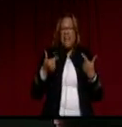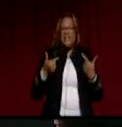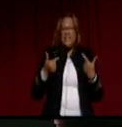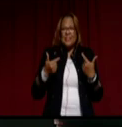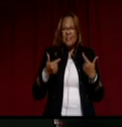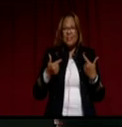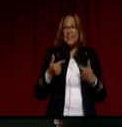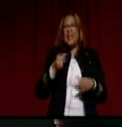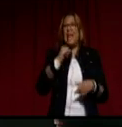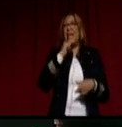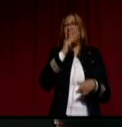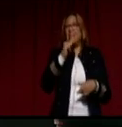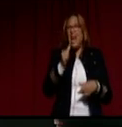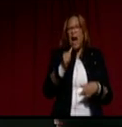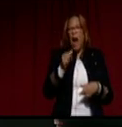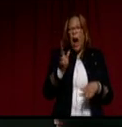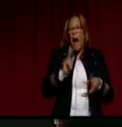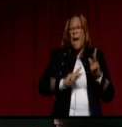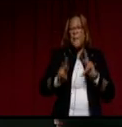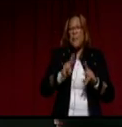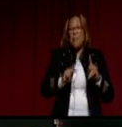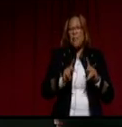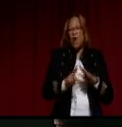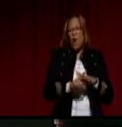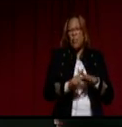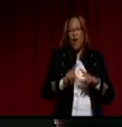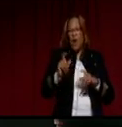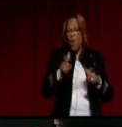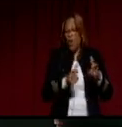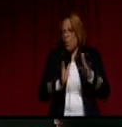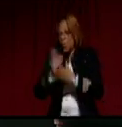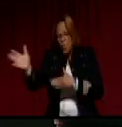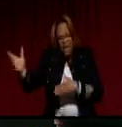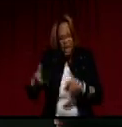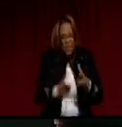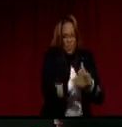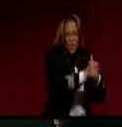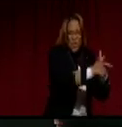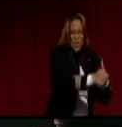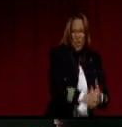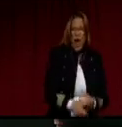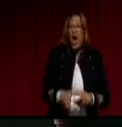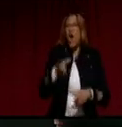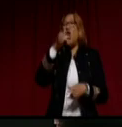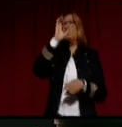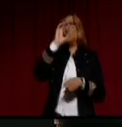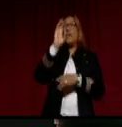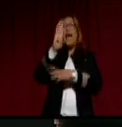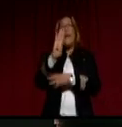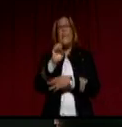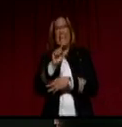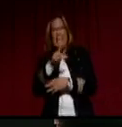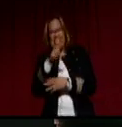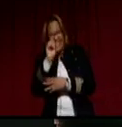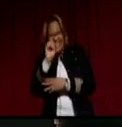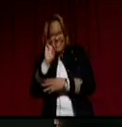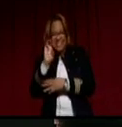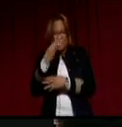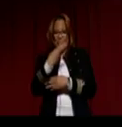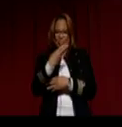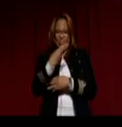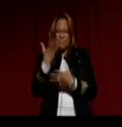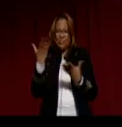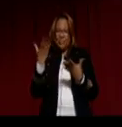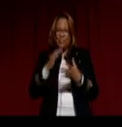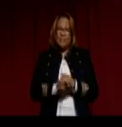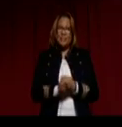not, we might have people running around drinking bleach thinking that that's the way to survive a pandemic. Or